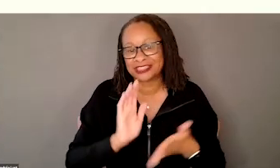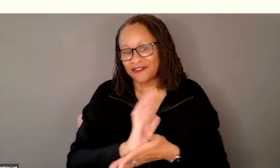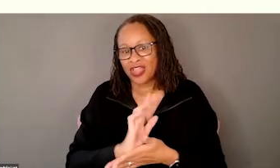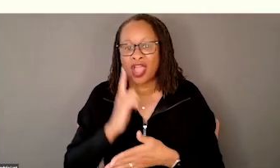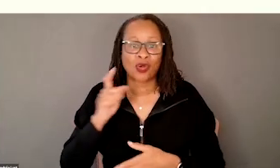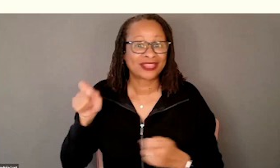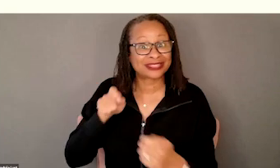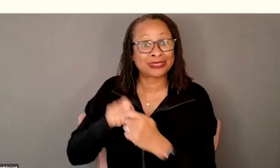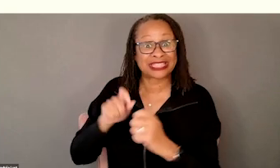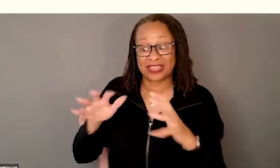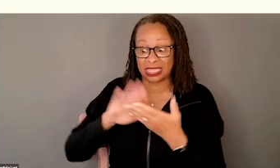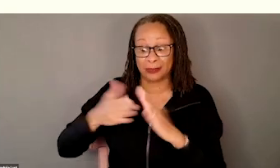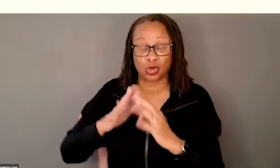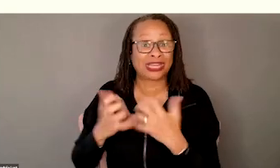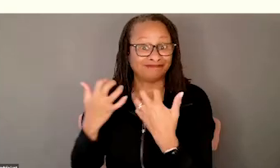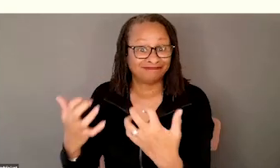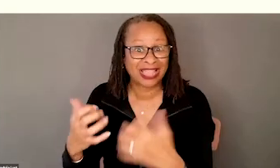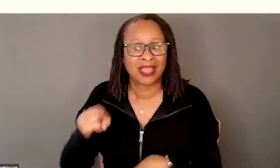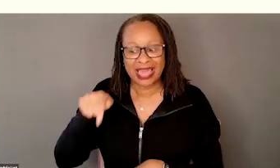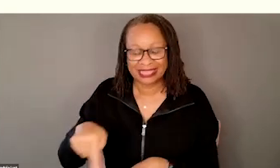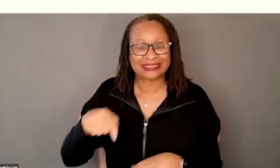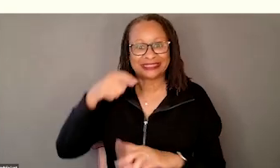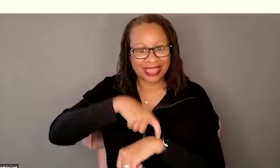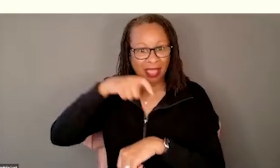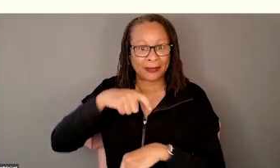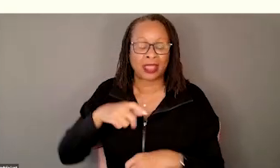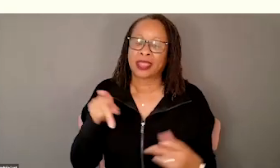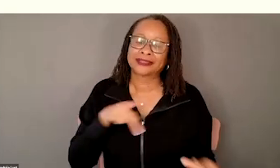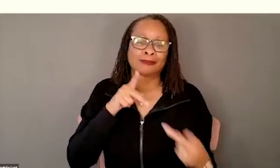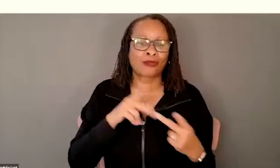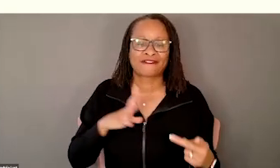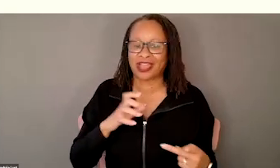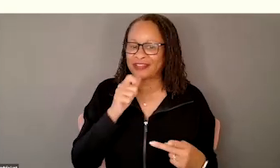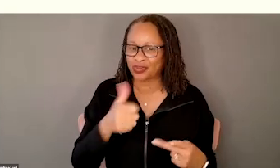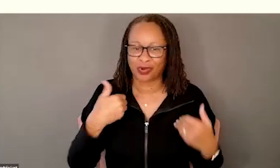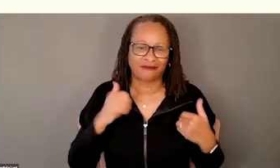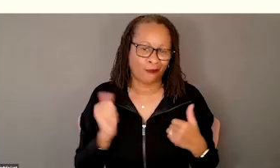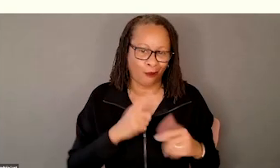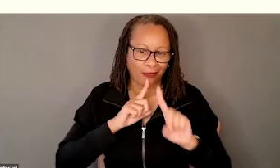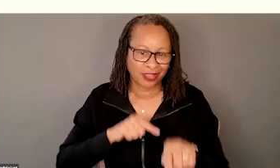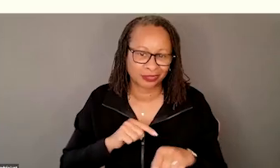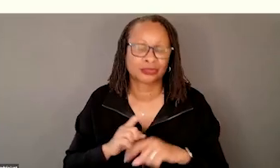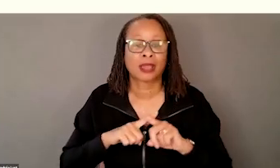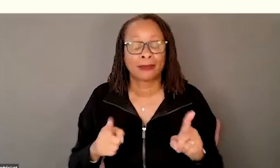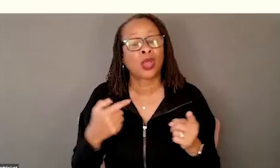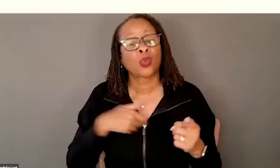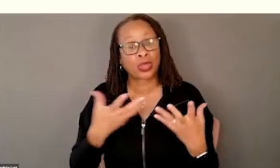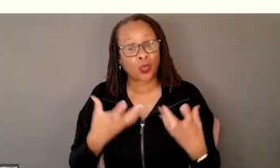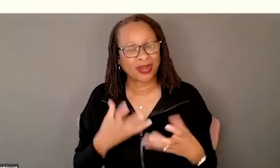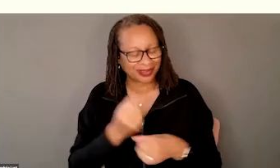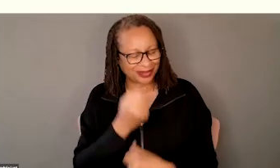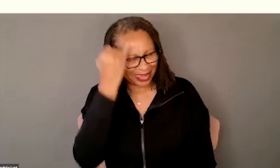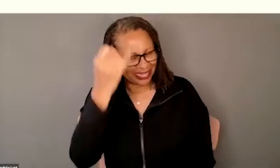this particular community at this time. It's perfectly fine if you don't have all of the answers, but we just want to get an idea that